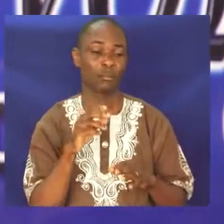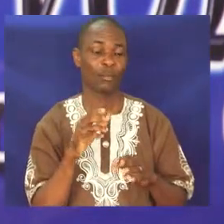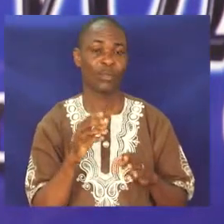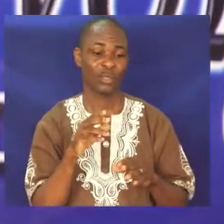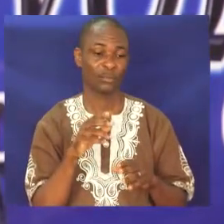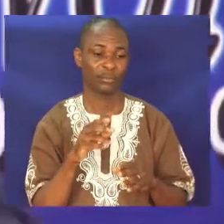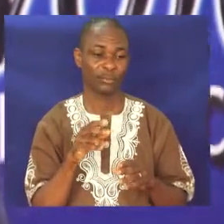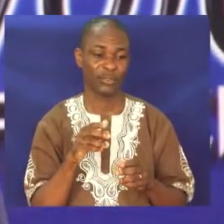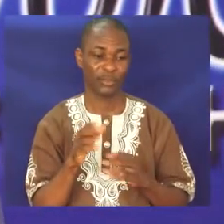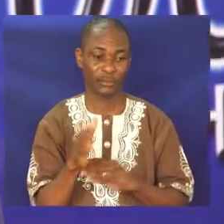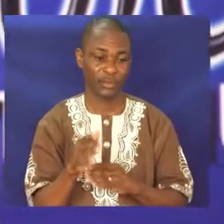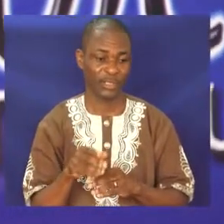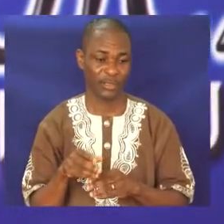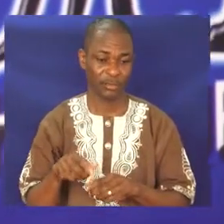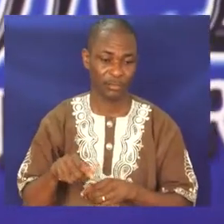wakopo awie